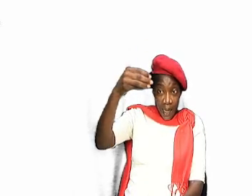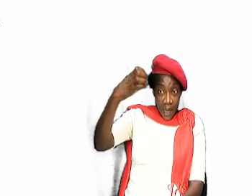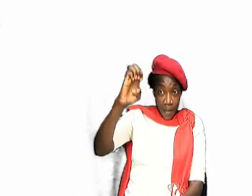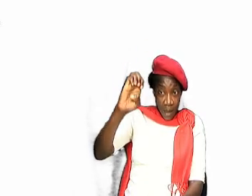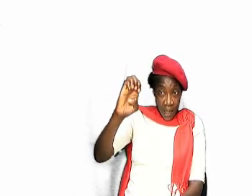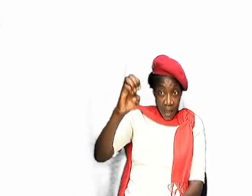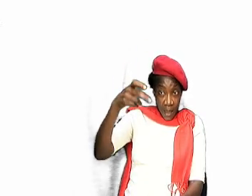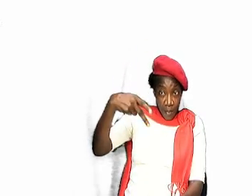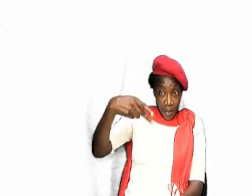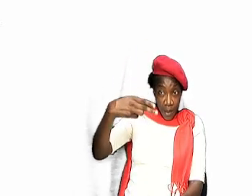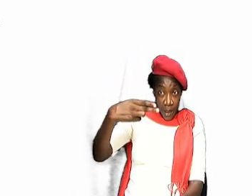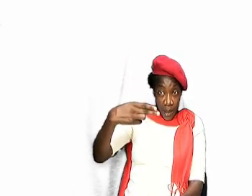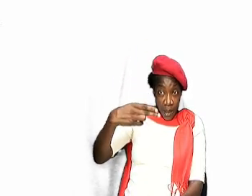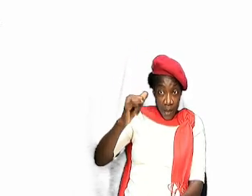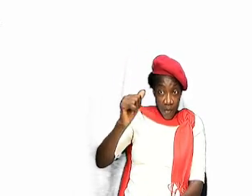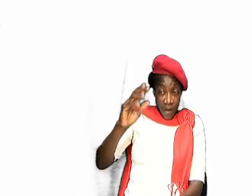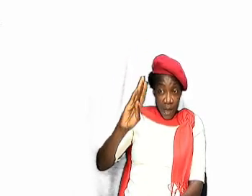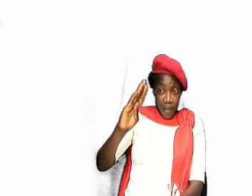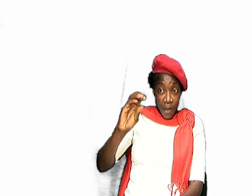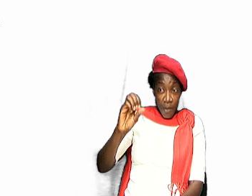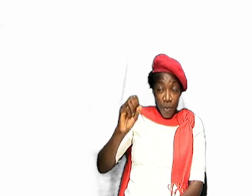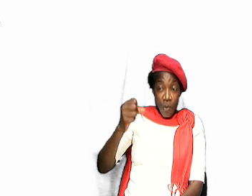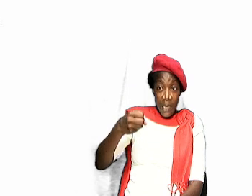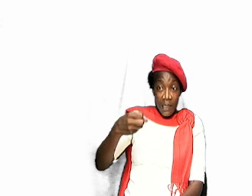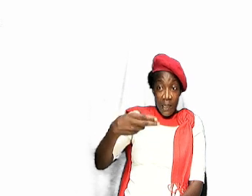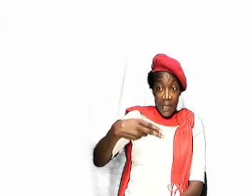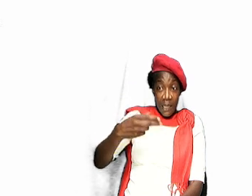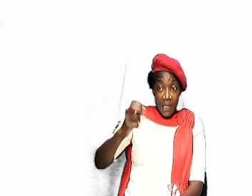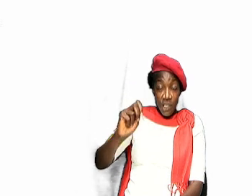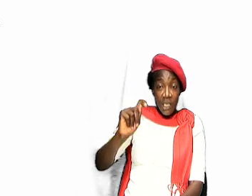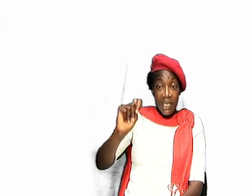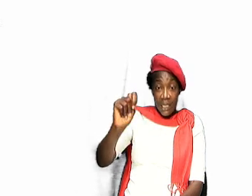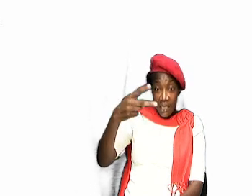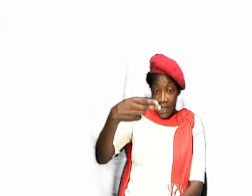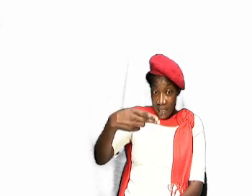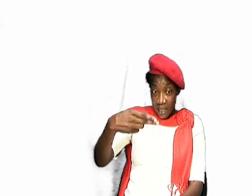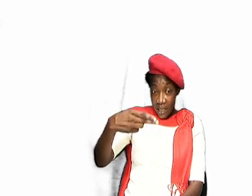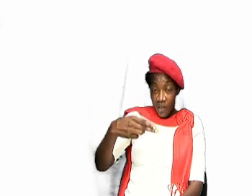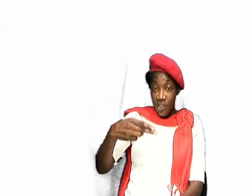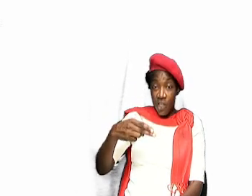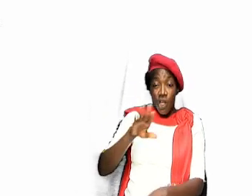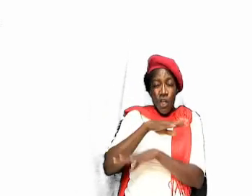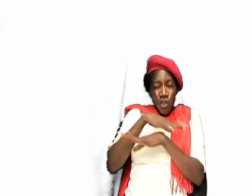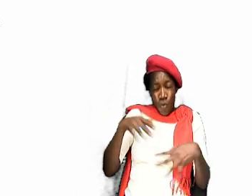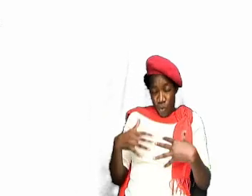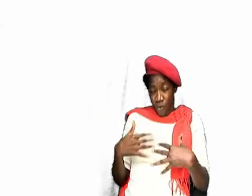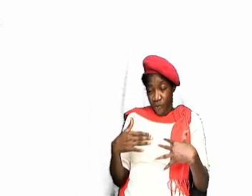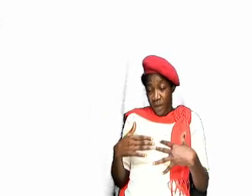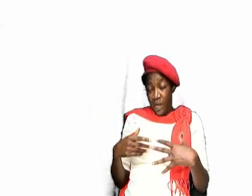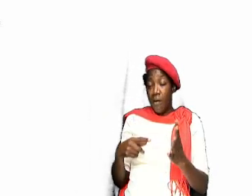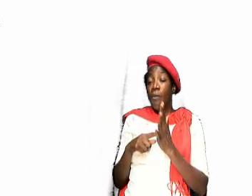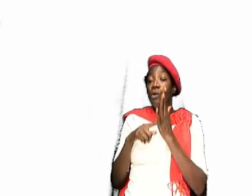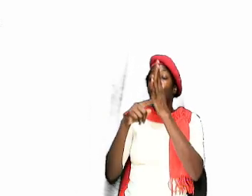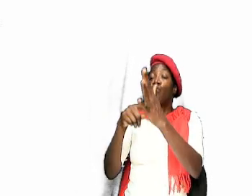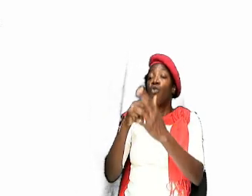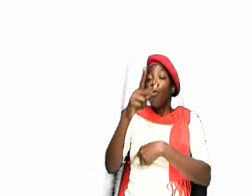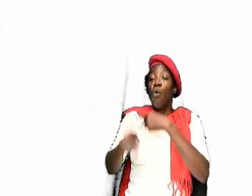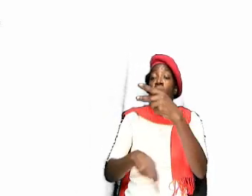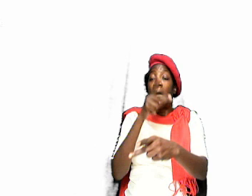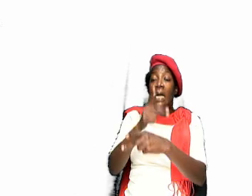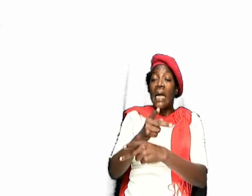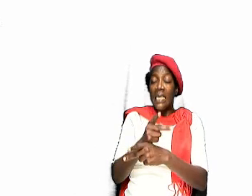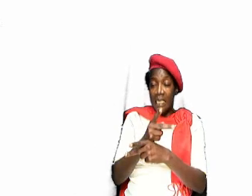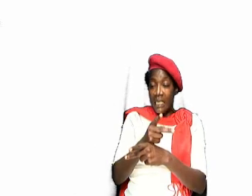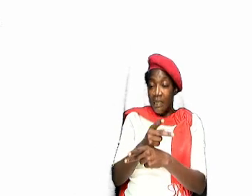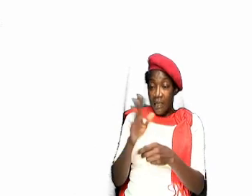fear, for I will show thee kindness for your father